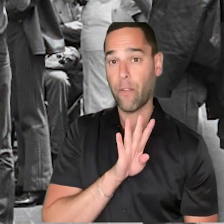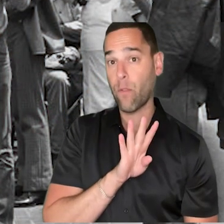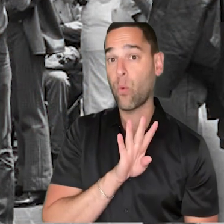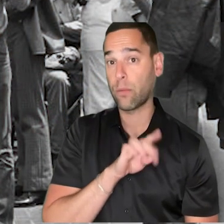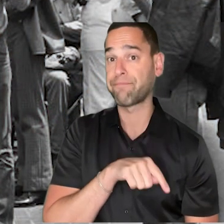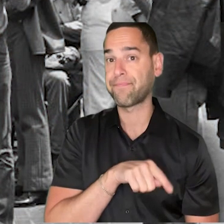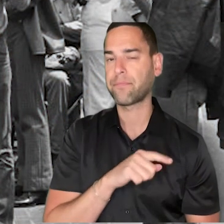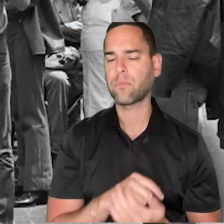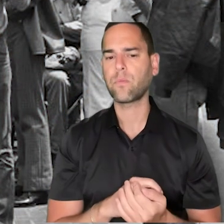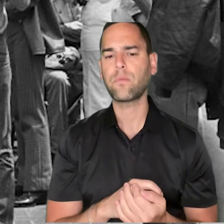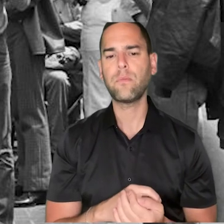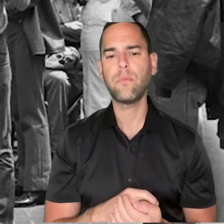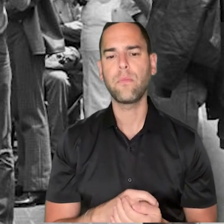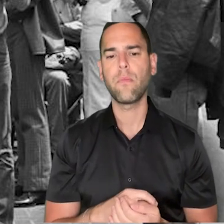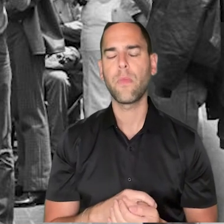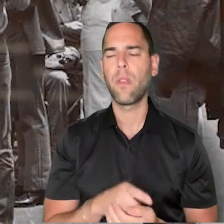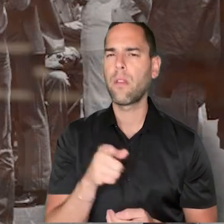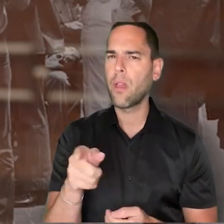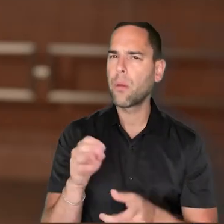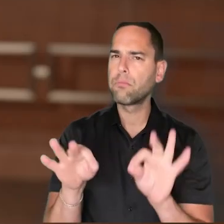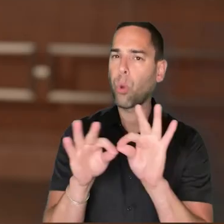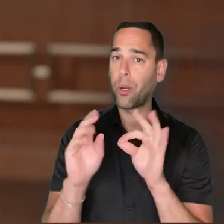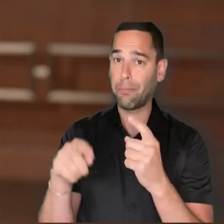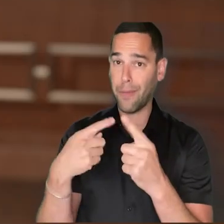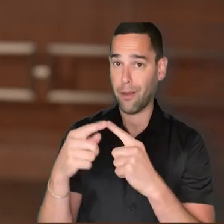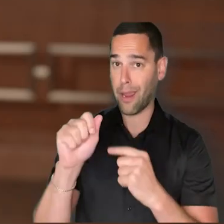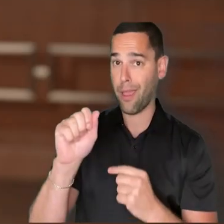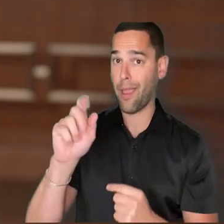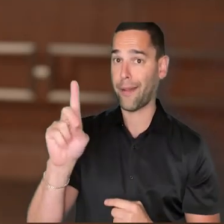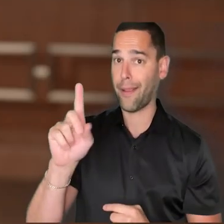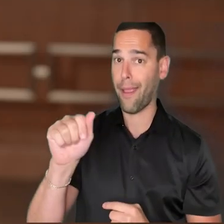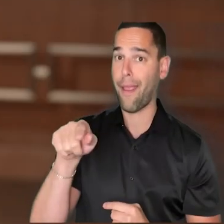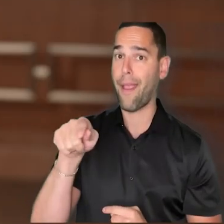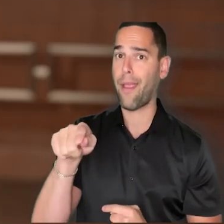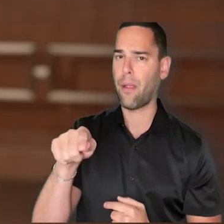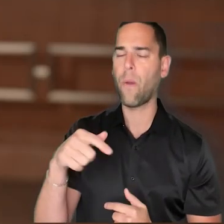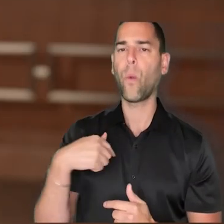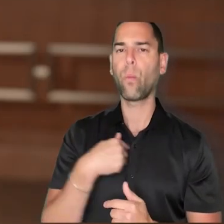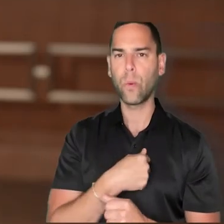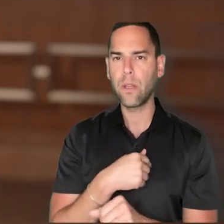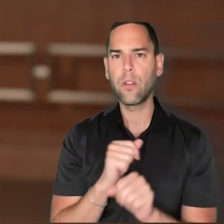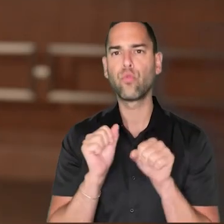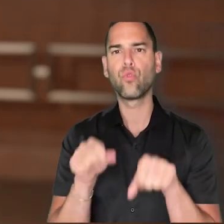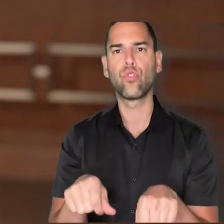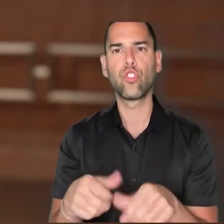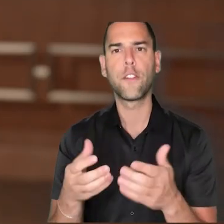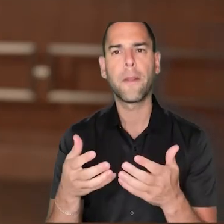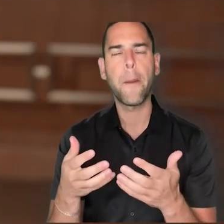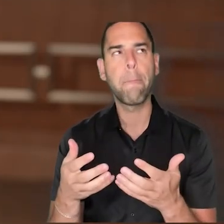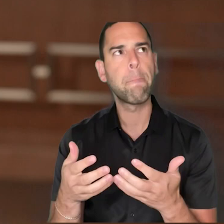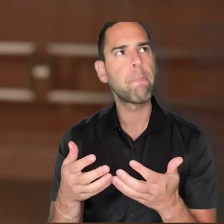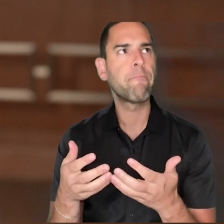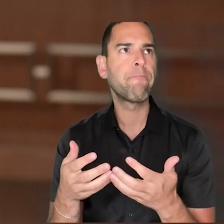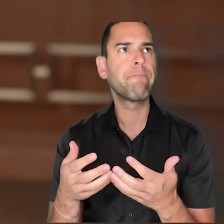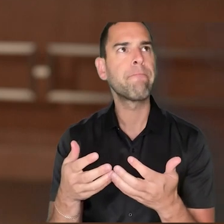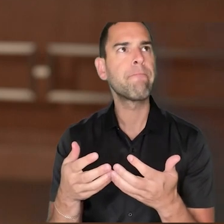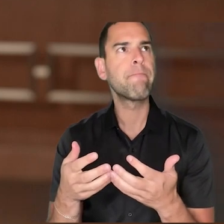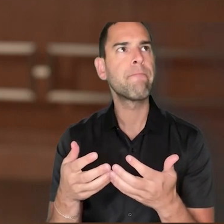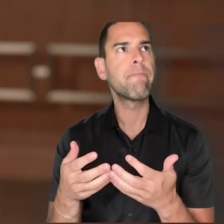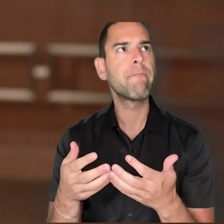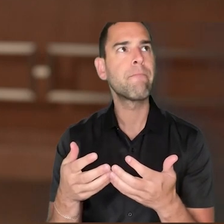504. But I think one of the important parts of the Americans with Disabilities Act is very much that we were able